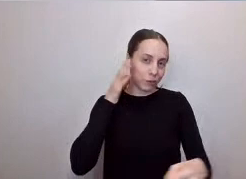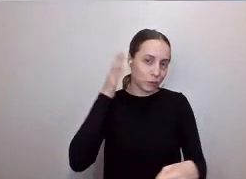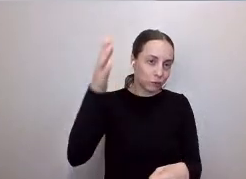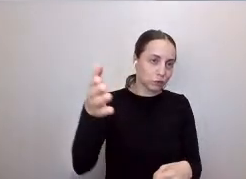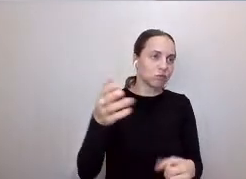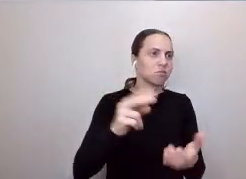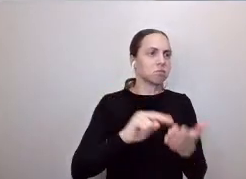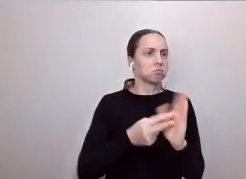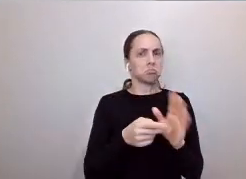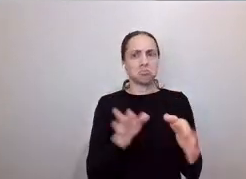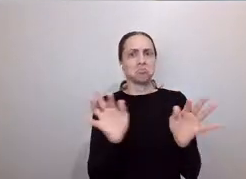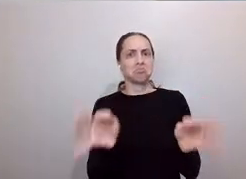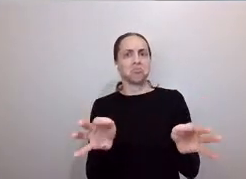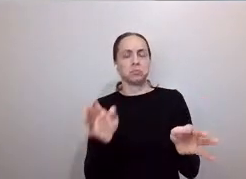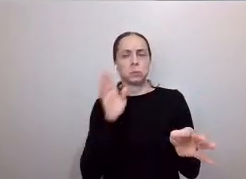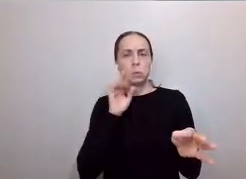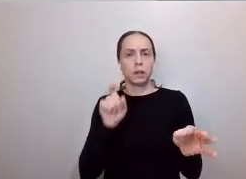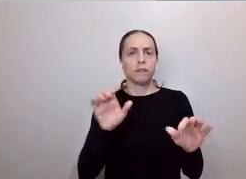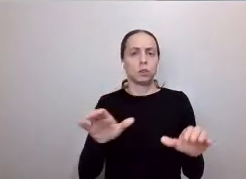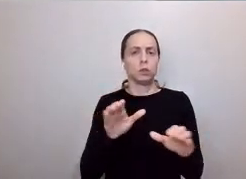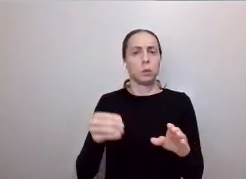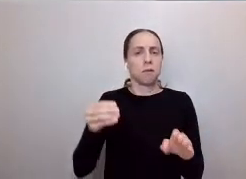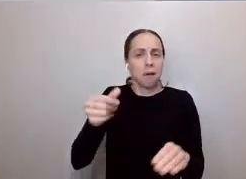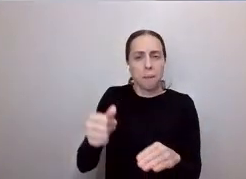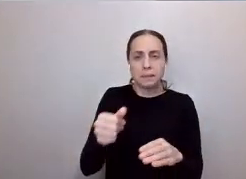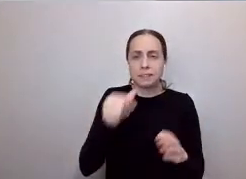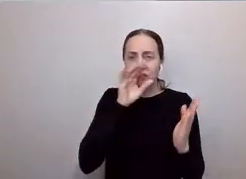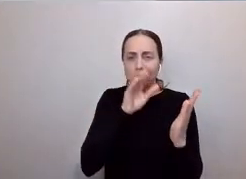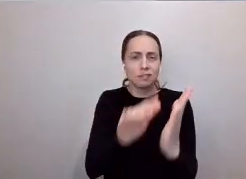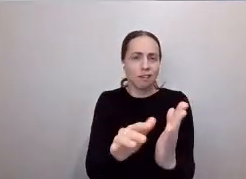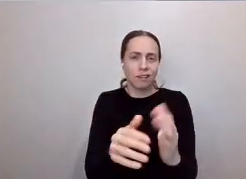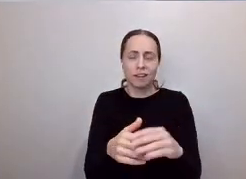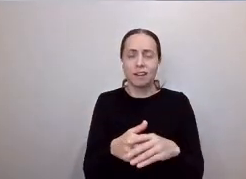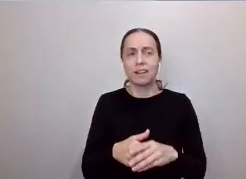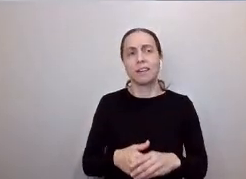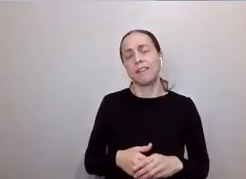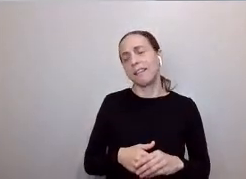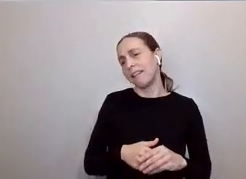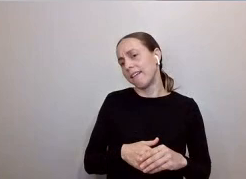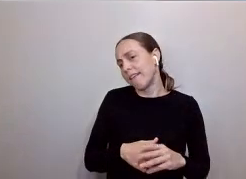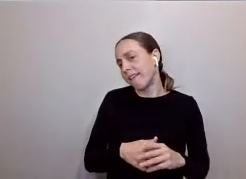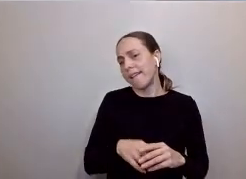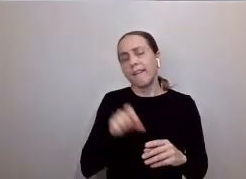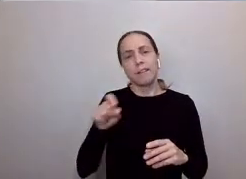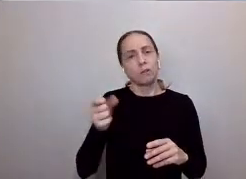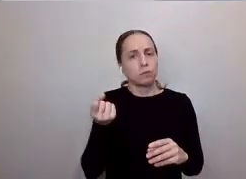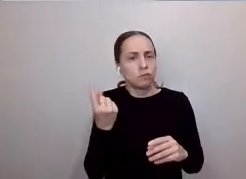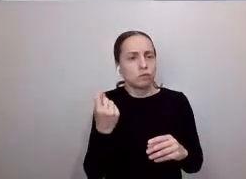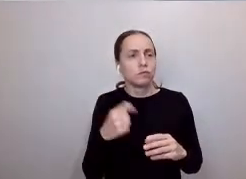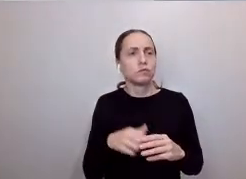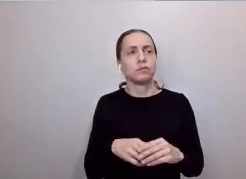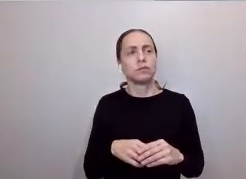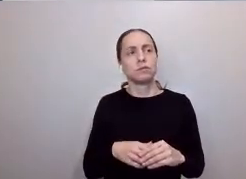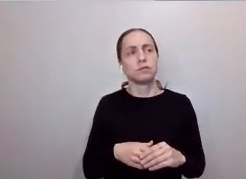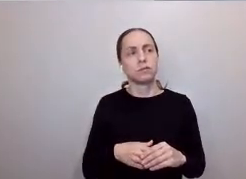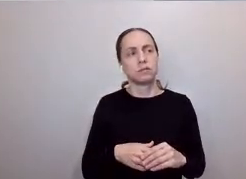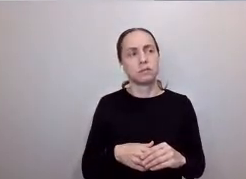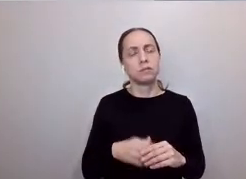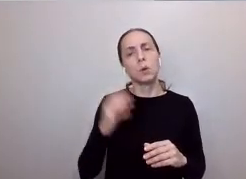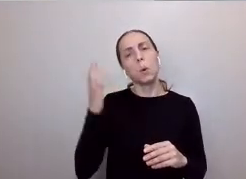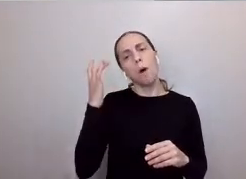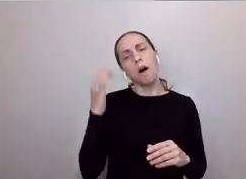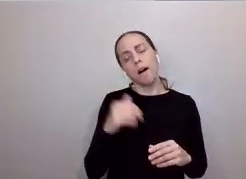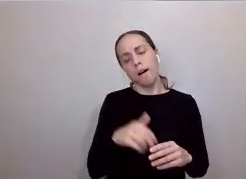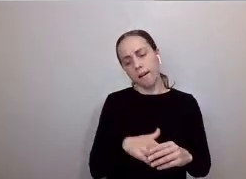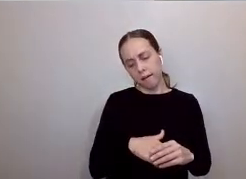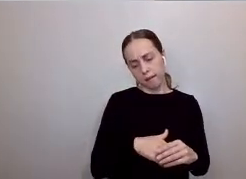have to do a compensation study. We're going to have to understand why it is, and we have a